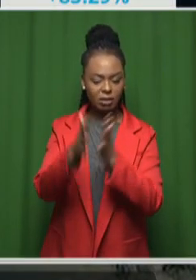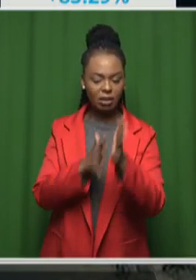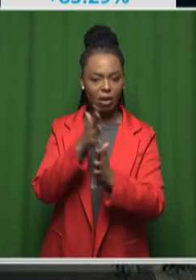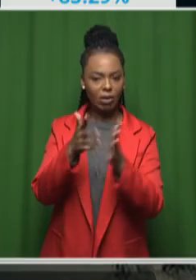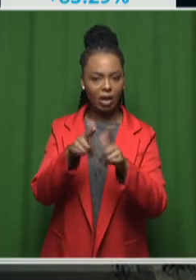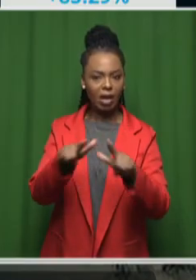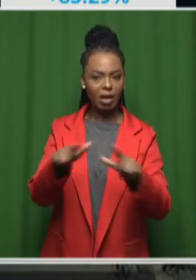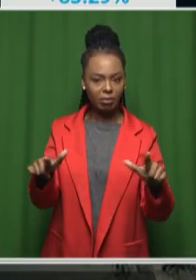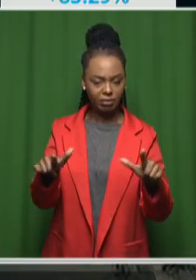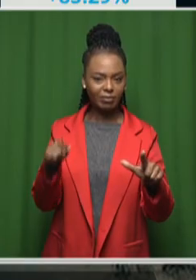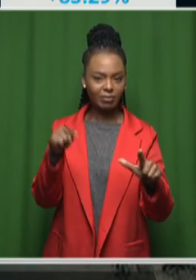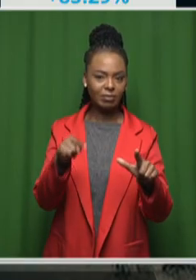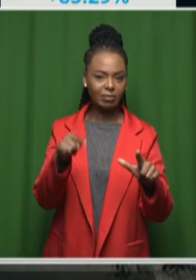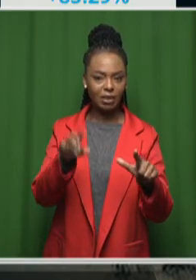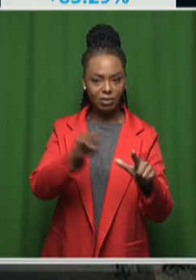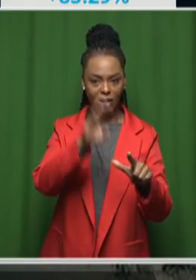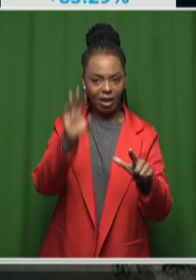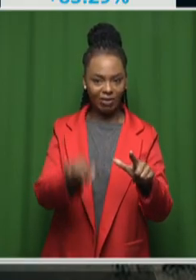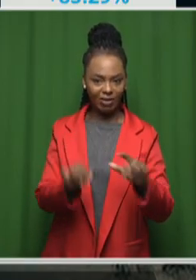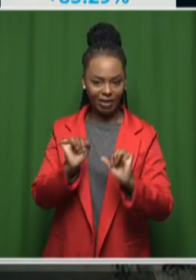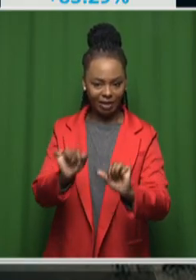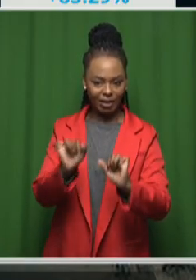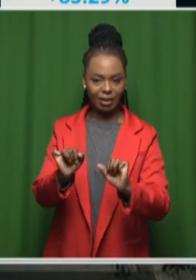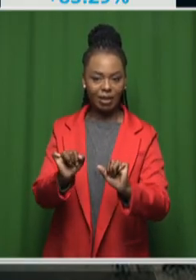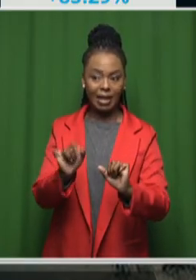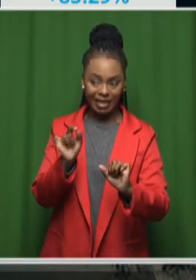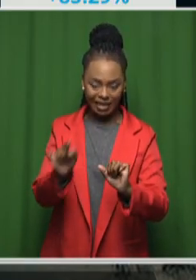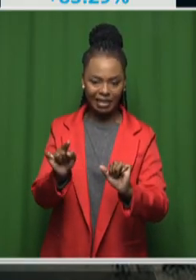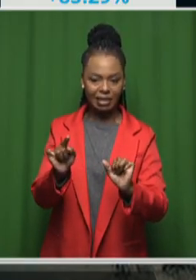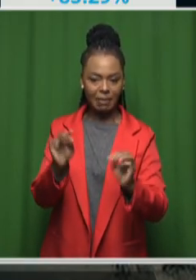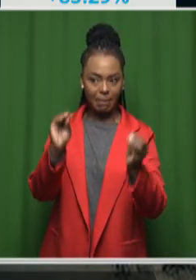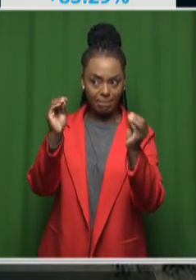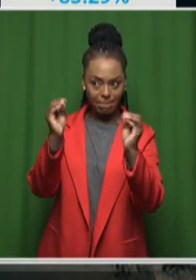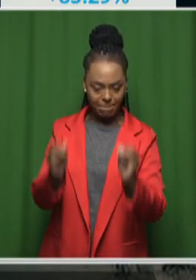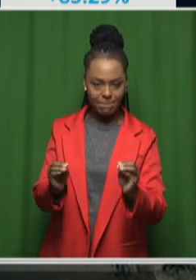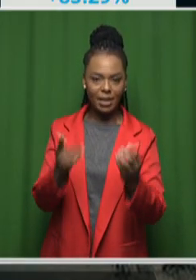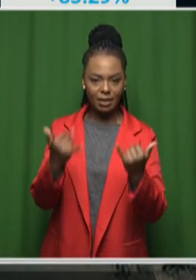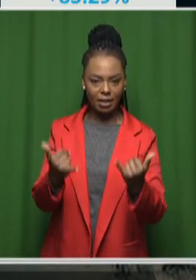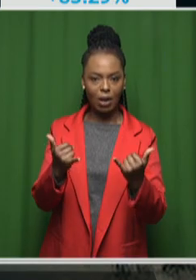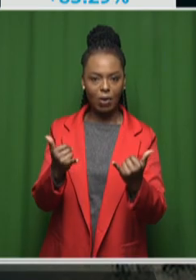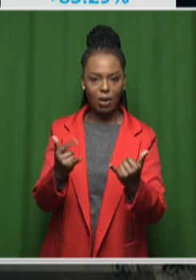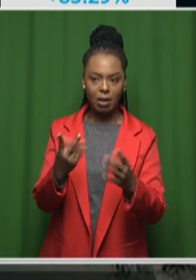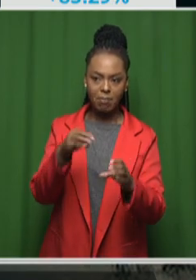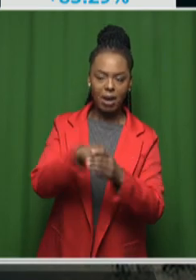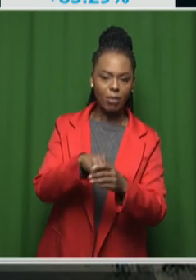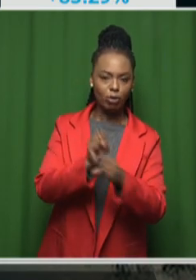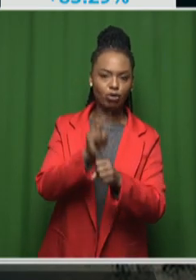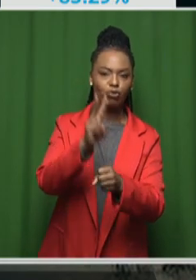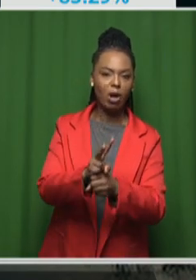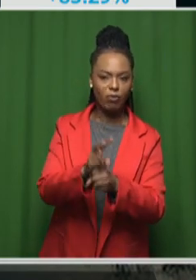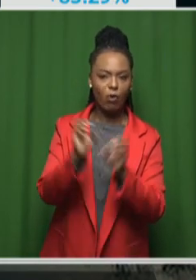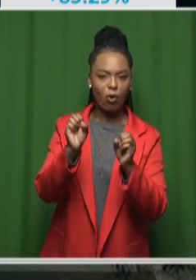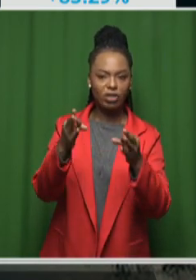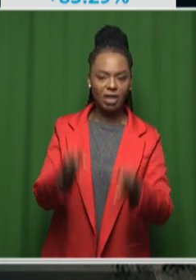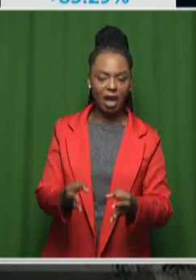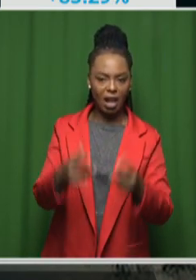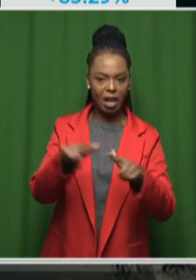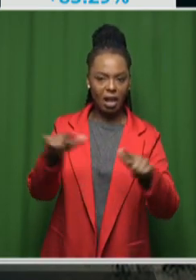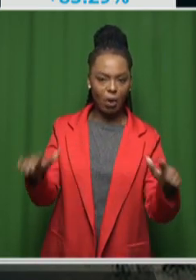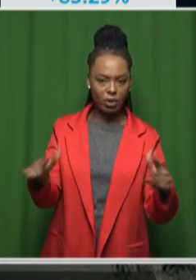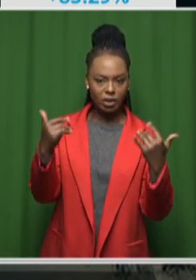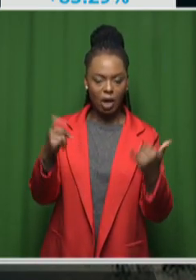has recently been added as one of our national languages in South Africa. And so she was researching ways to